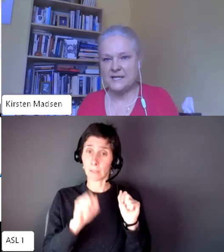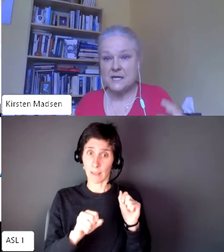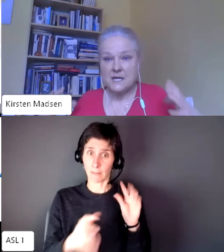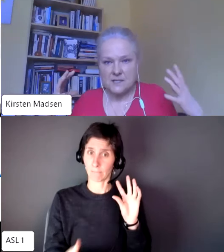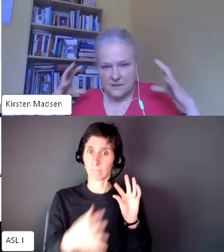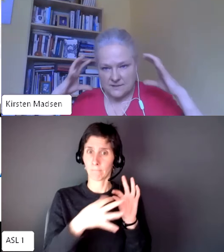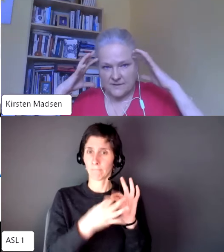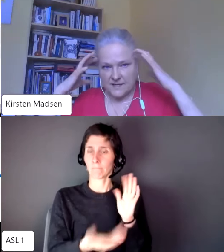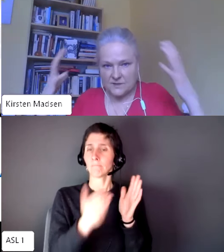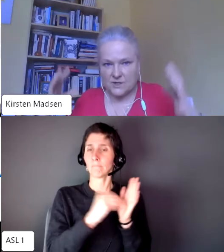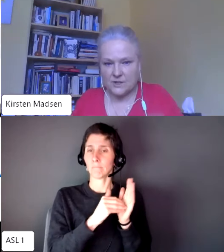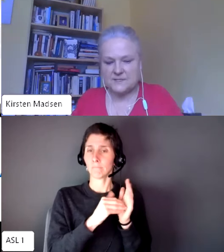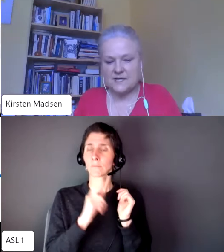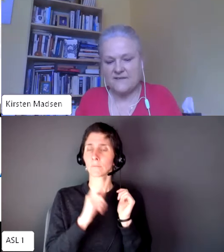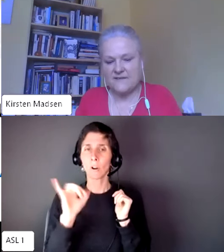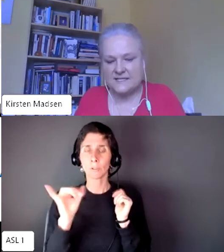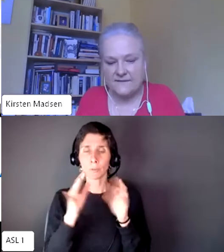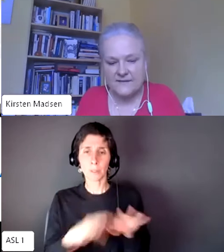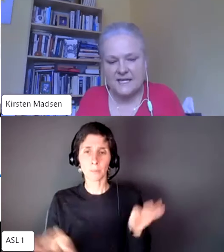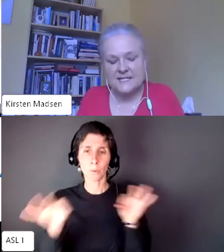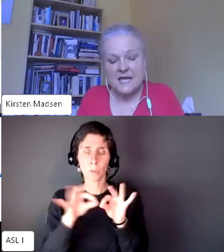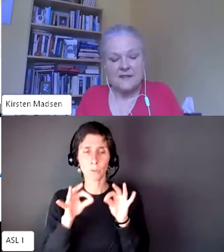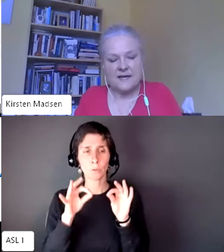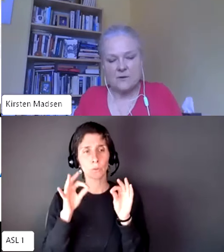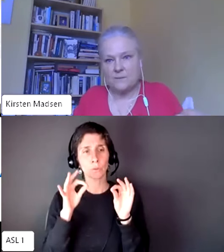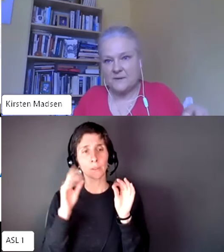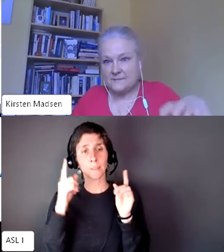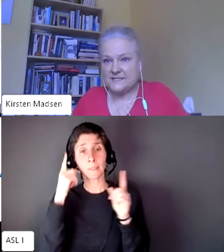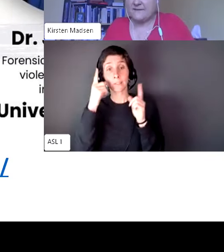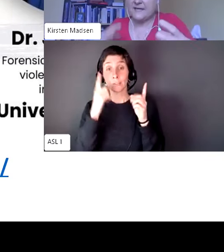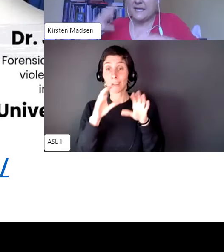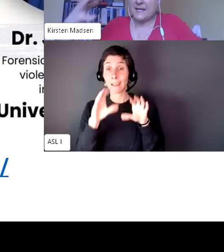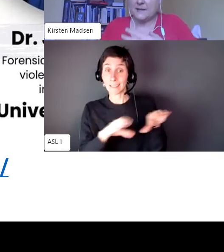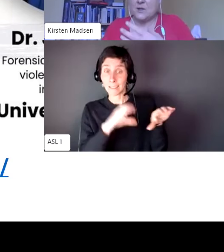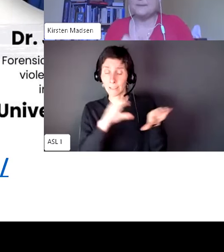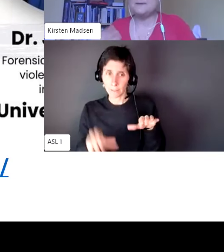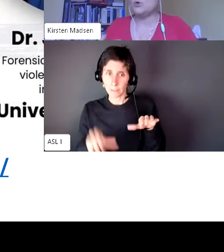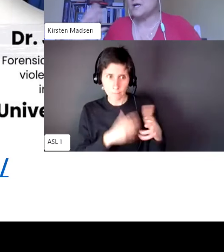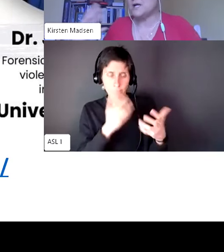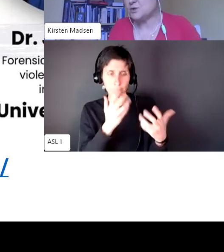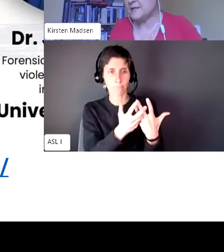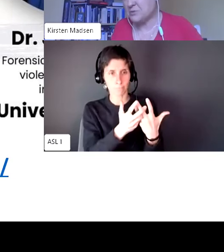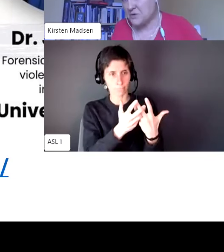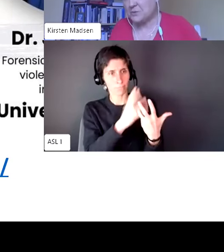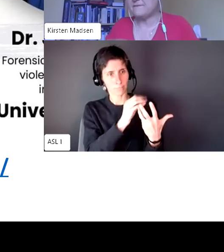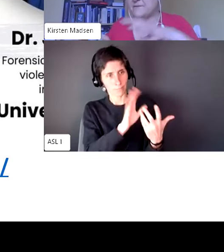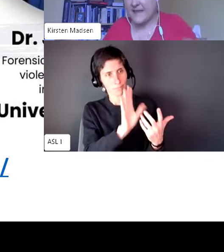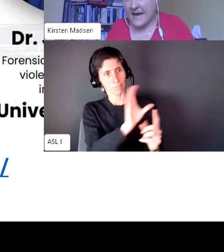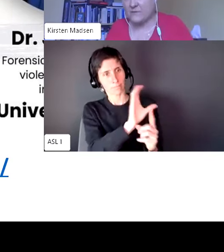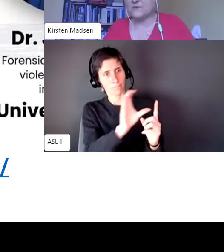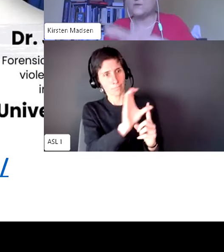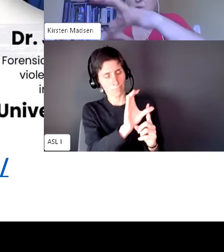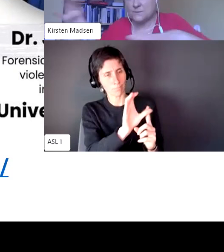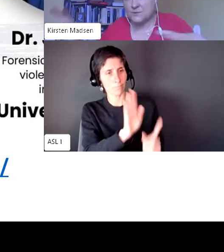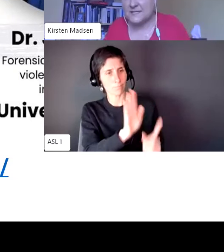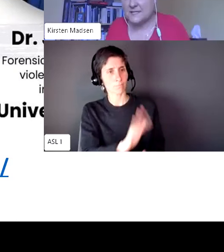great. To also think in terms of activities that would be specific and in line, be more culturally appropriate